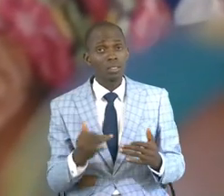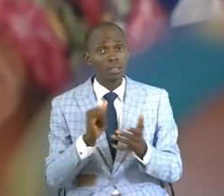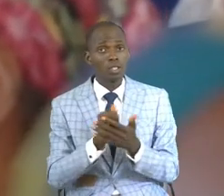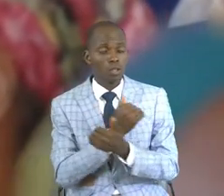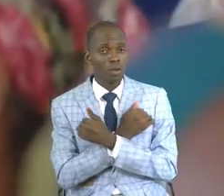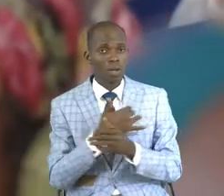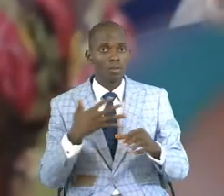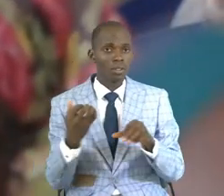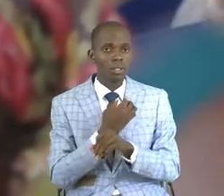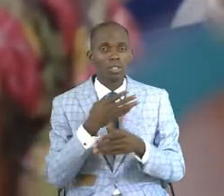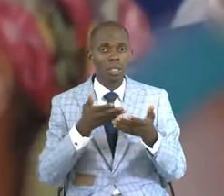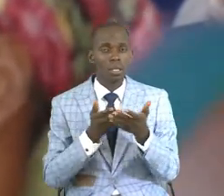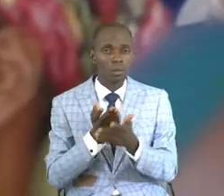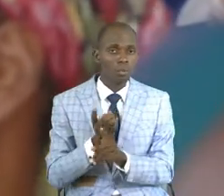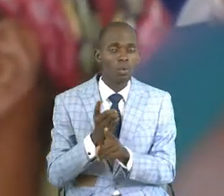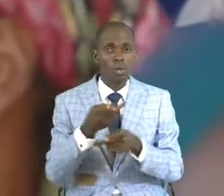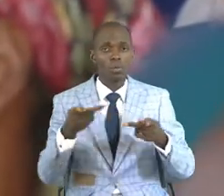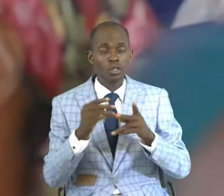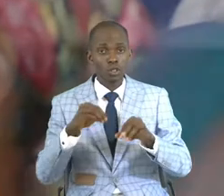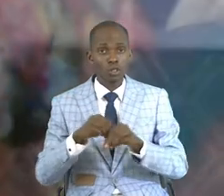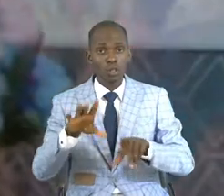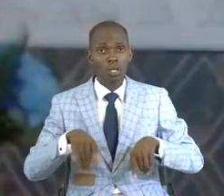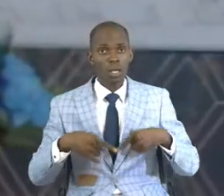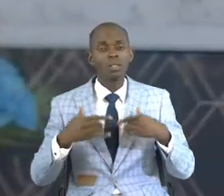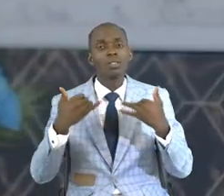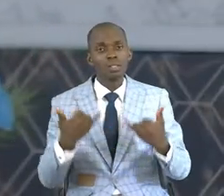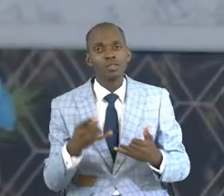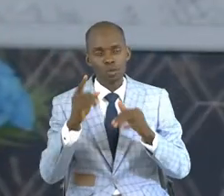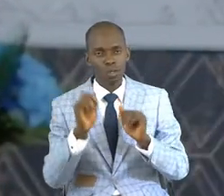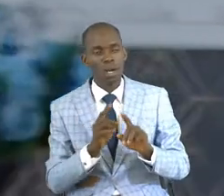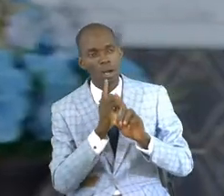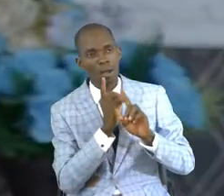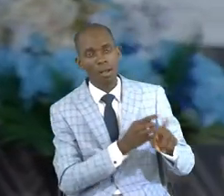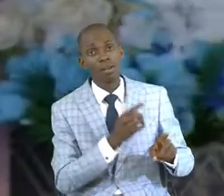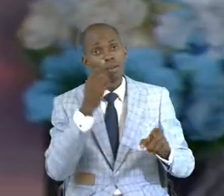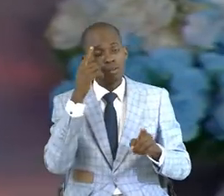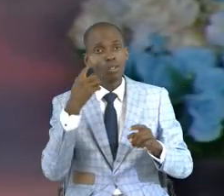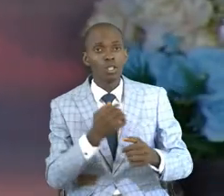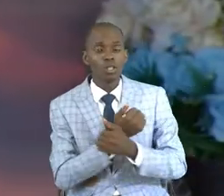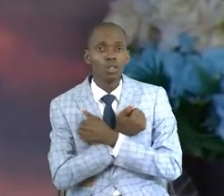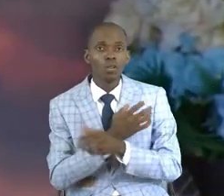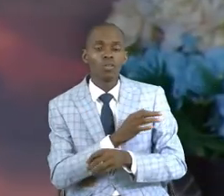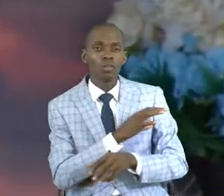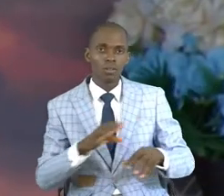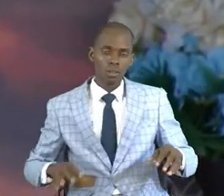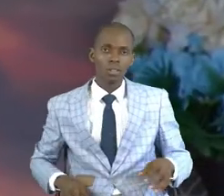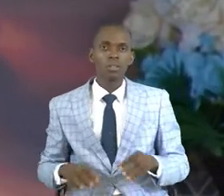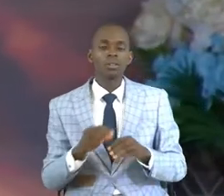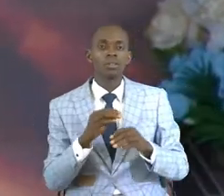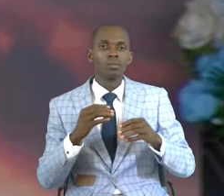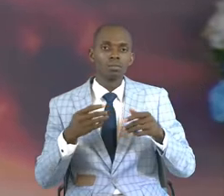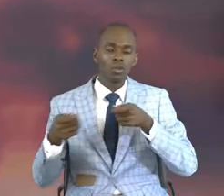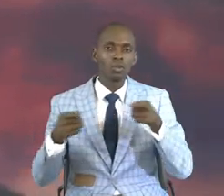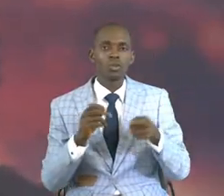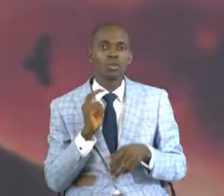you can act, now you can respond. For the love of Christ constraineth us. It will take